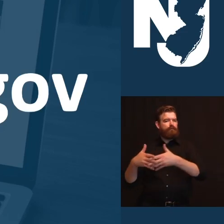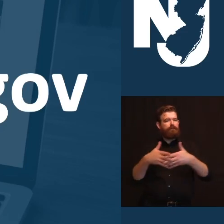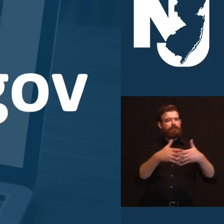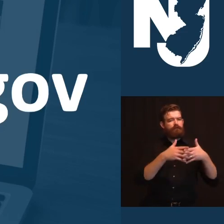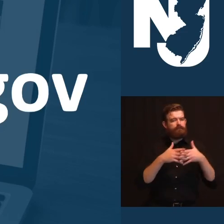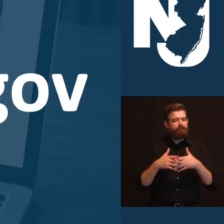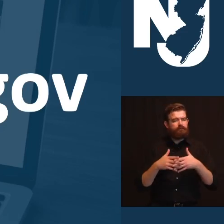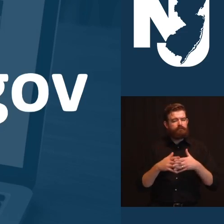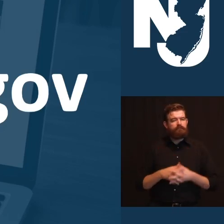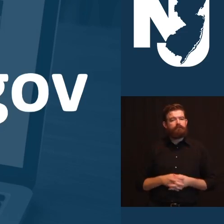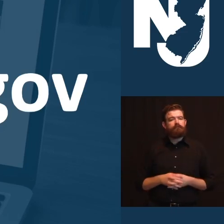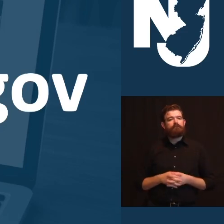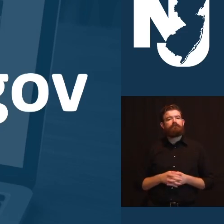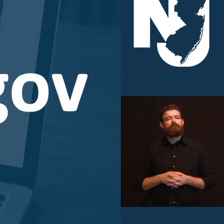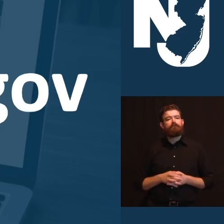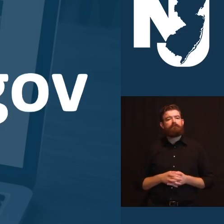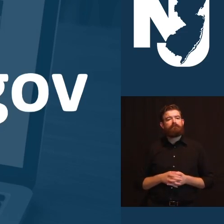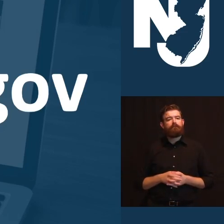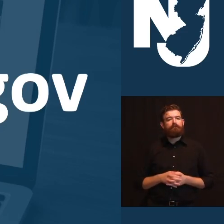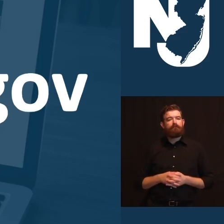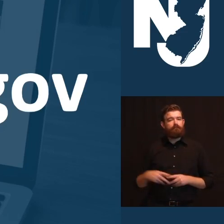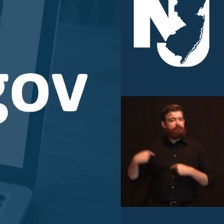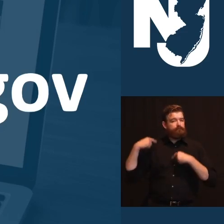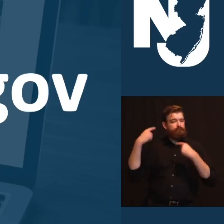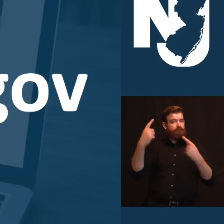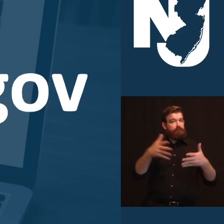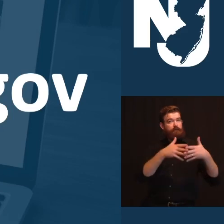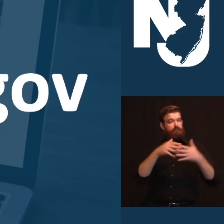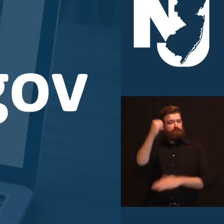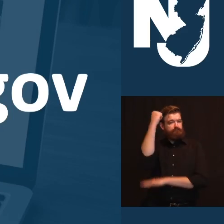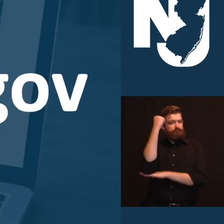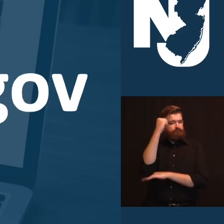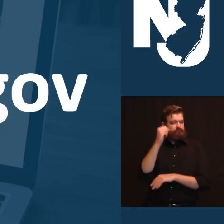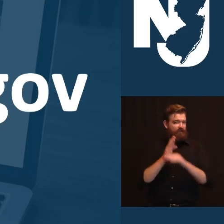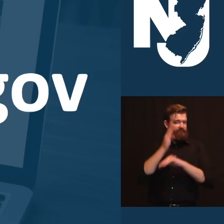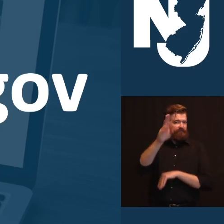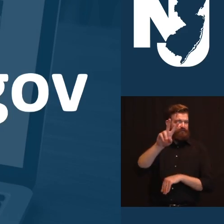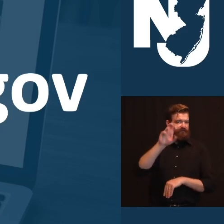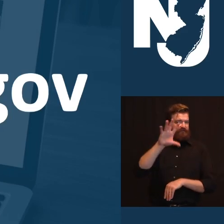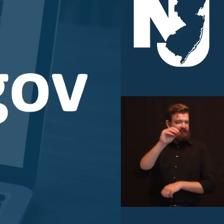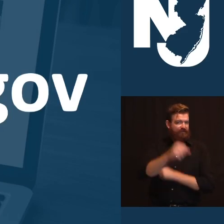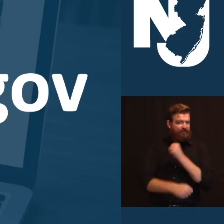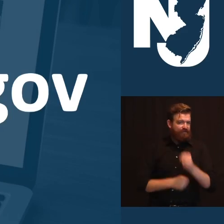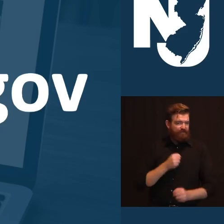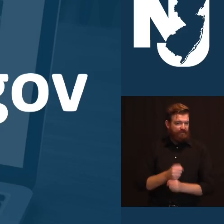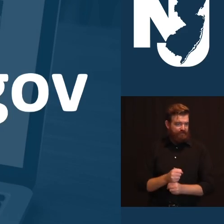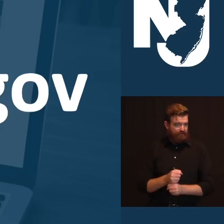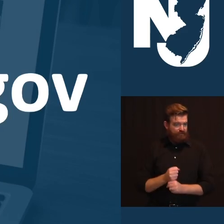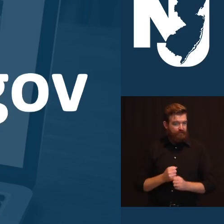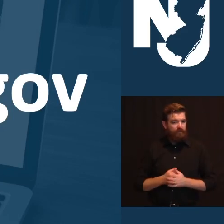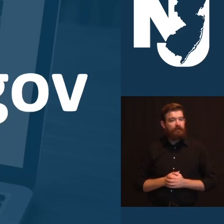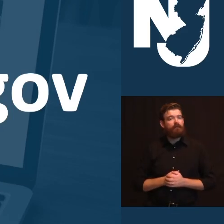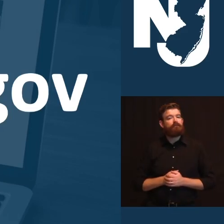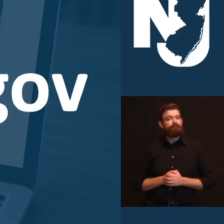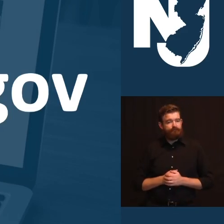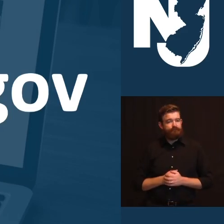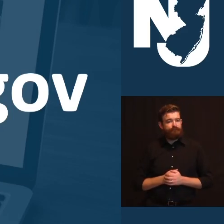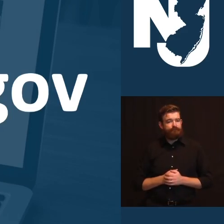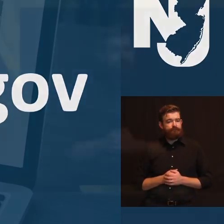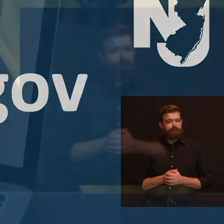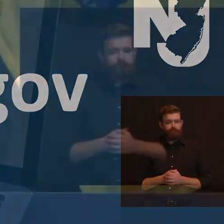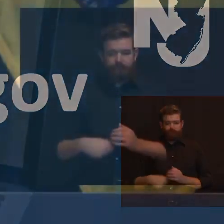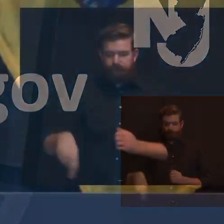strong as ever. They are a reminder that we are all in this together, pulling together, working side